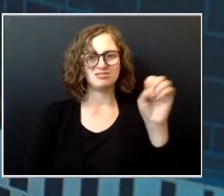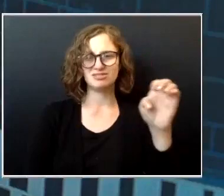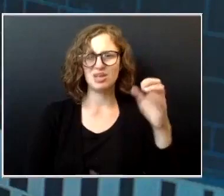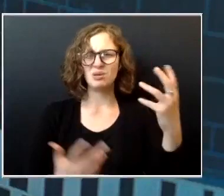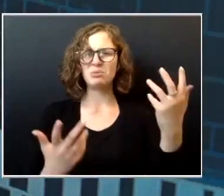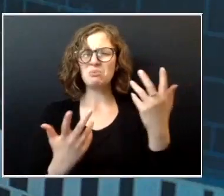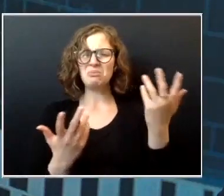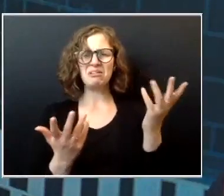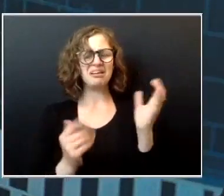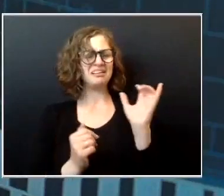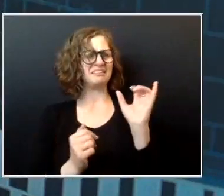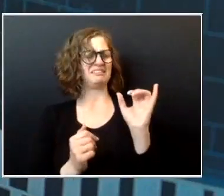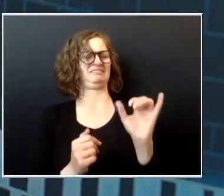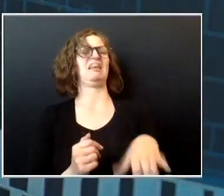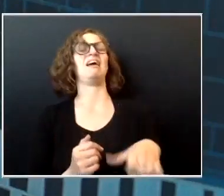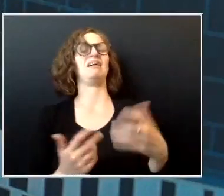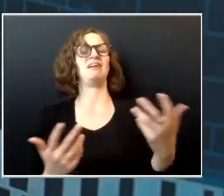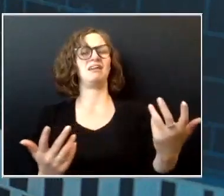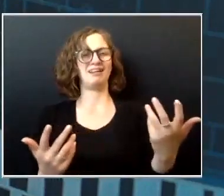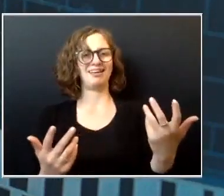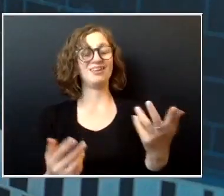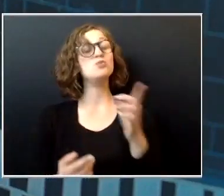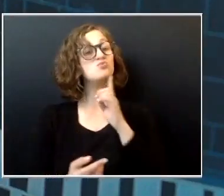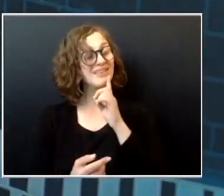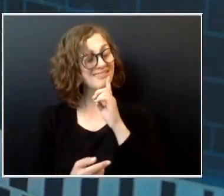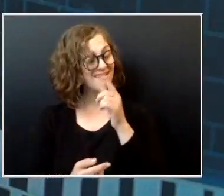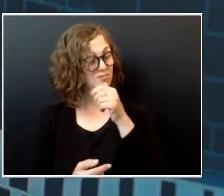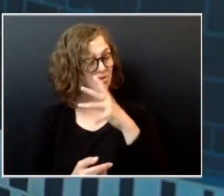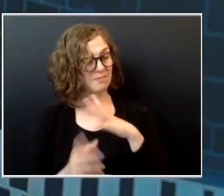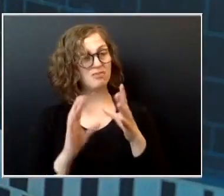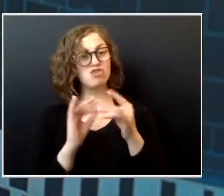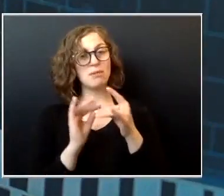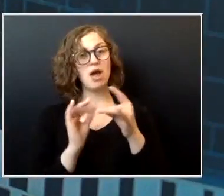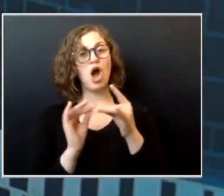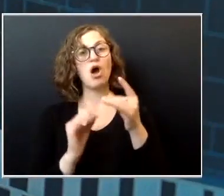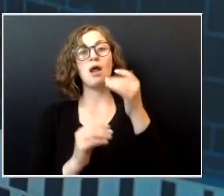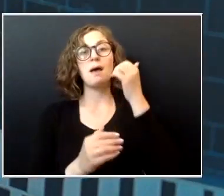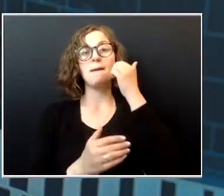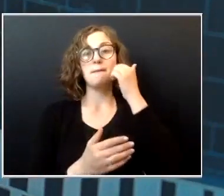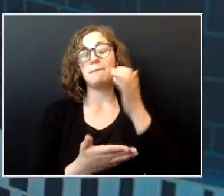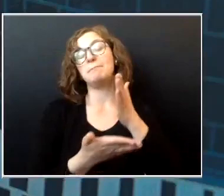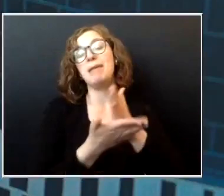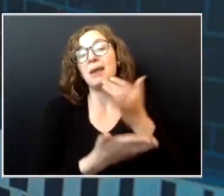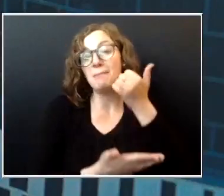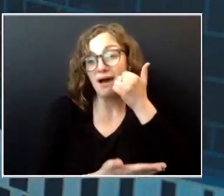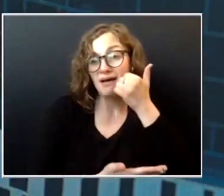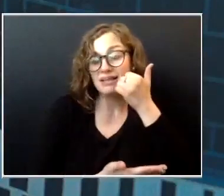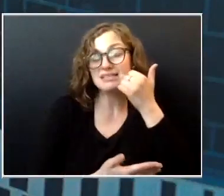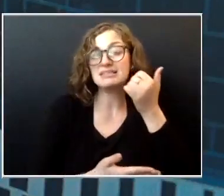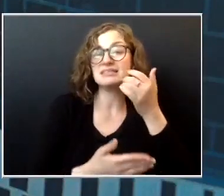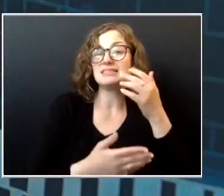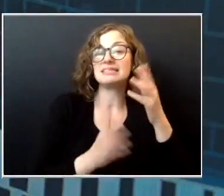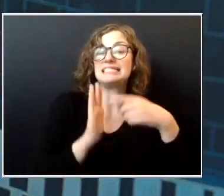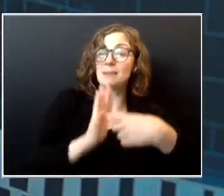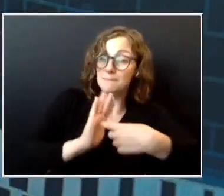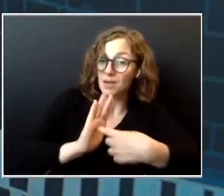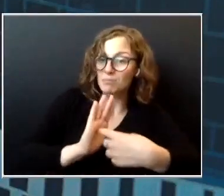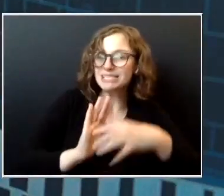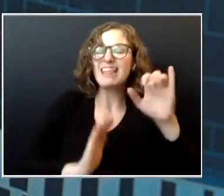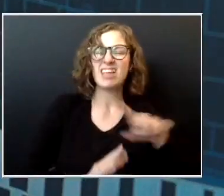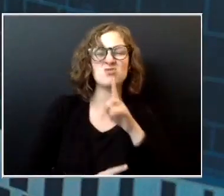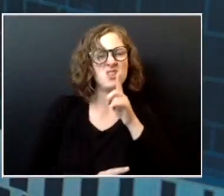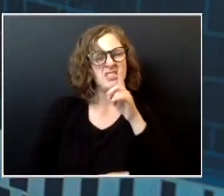that when women talk about menopause symptoms, it's really happening during perimenopause. That's kind of where all of the symptoms are happening, the hot flashes,